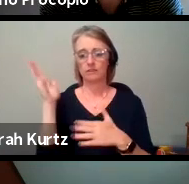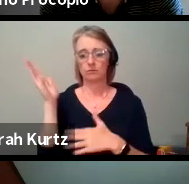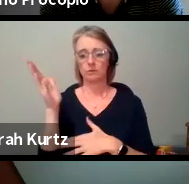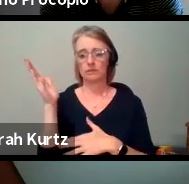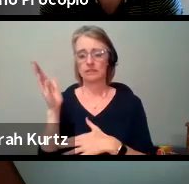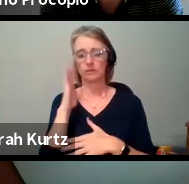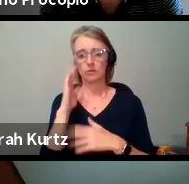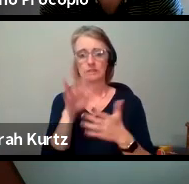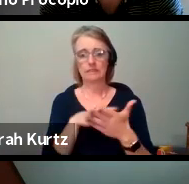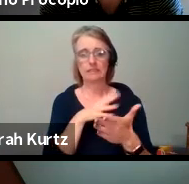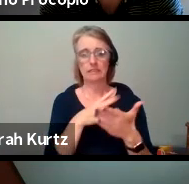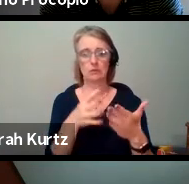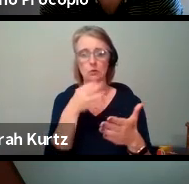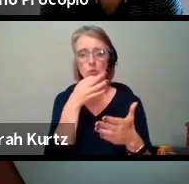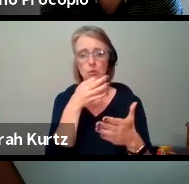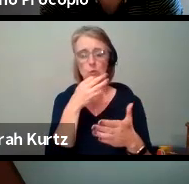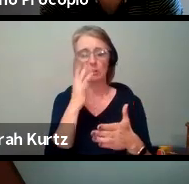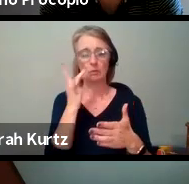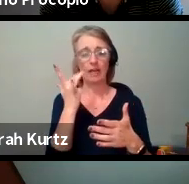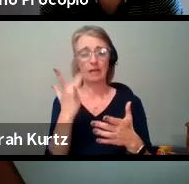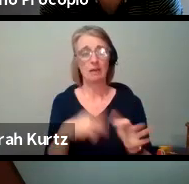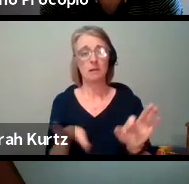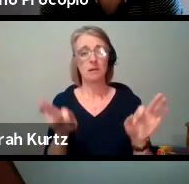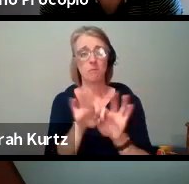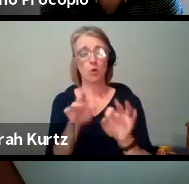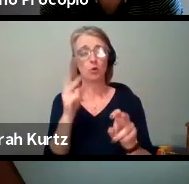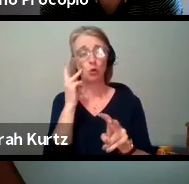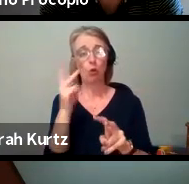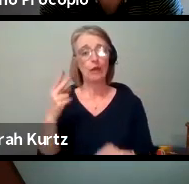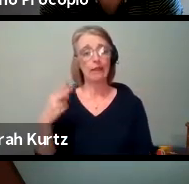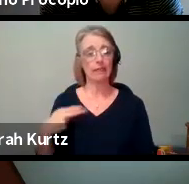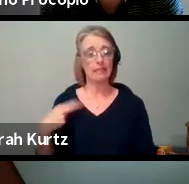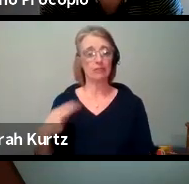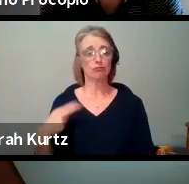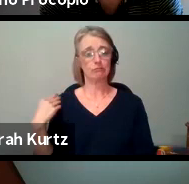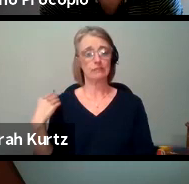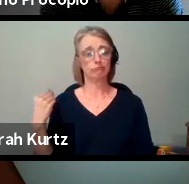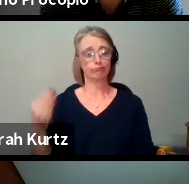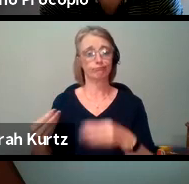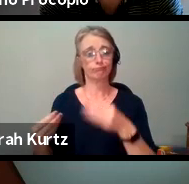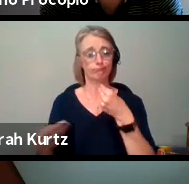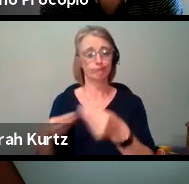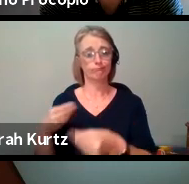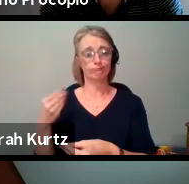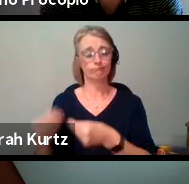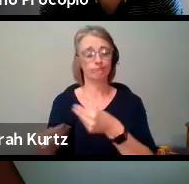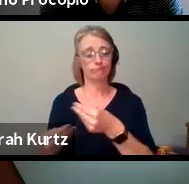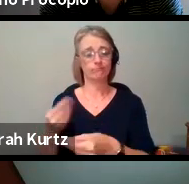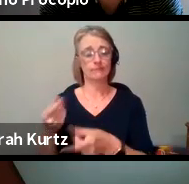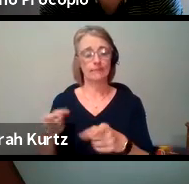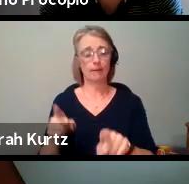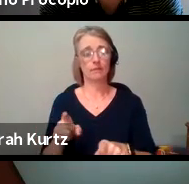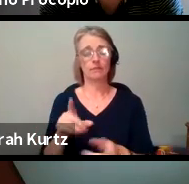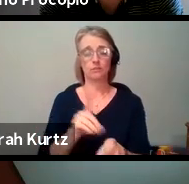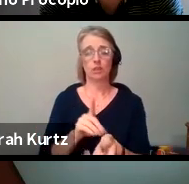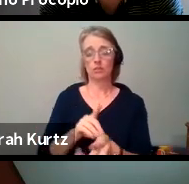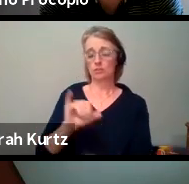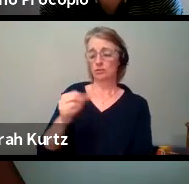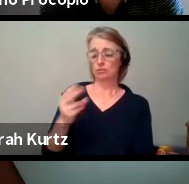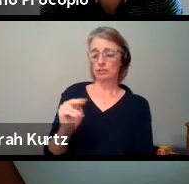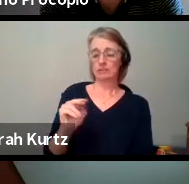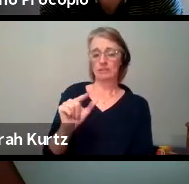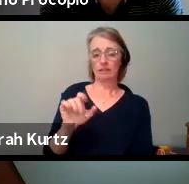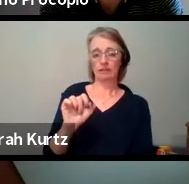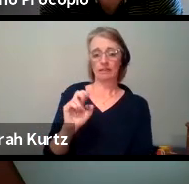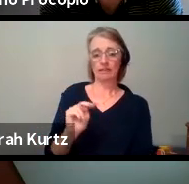that we're going to schedule coming up soon, because it is important to look at the history. And even just like Dr. Jason Glenn said with policing